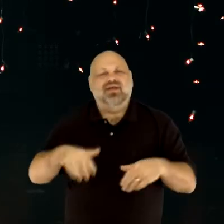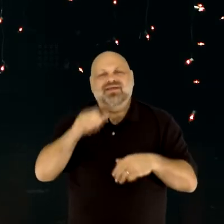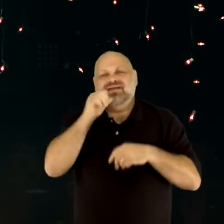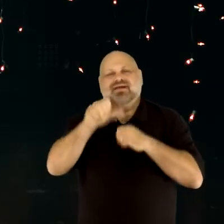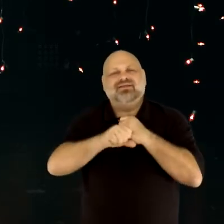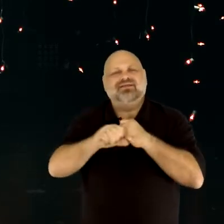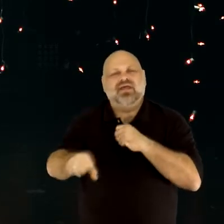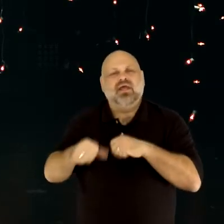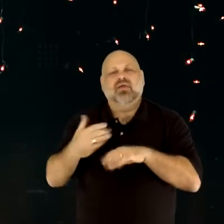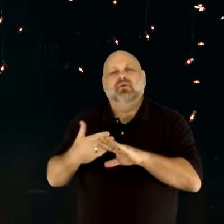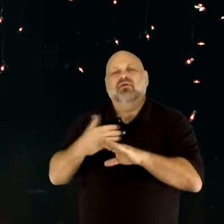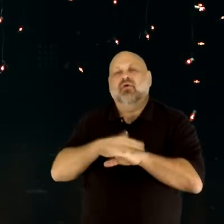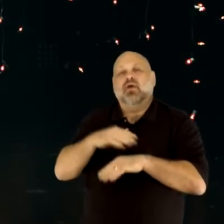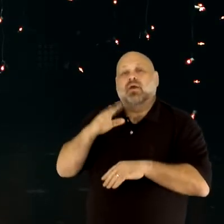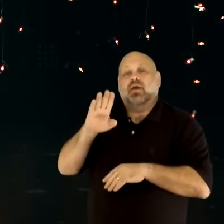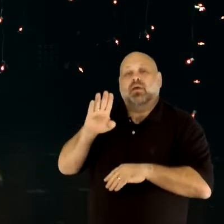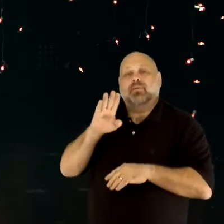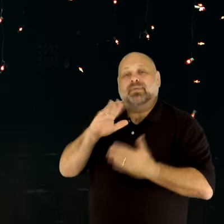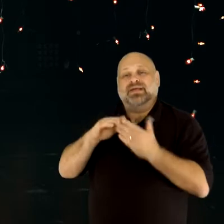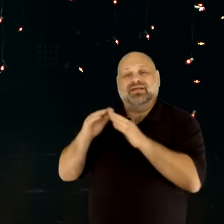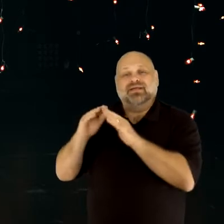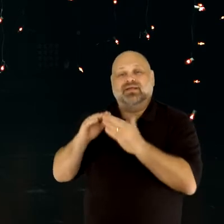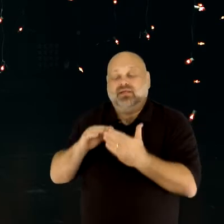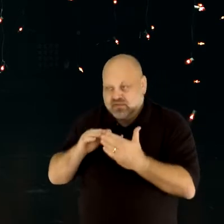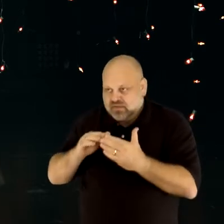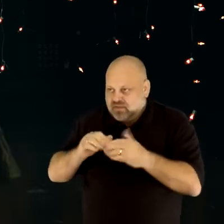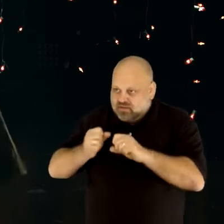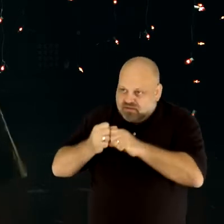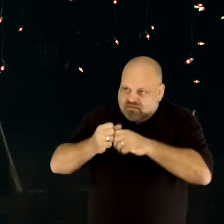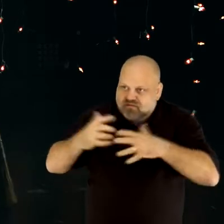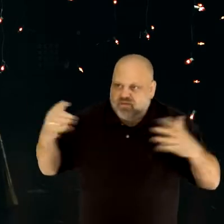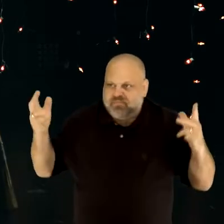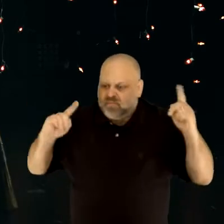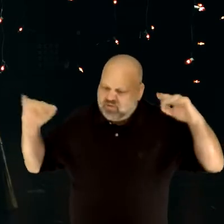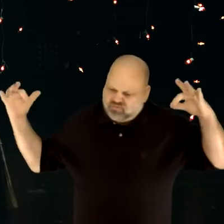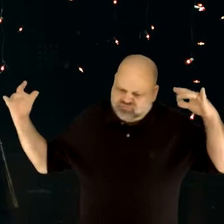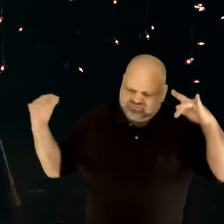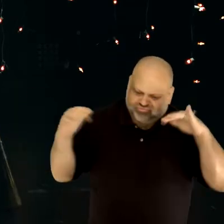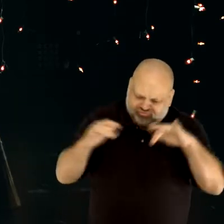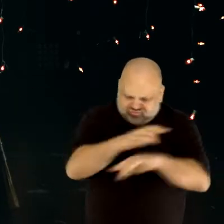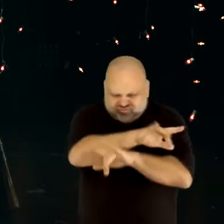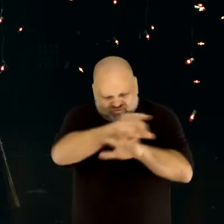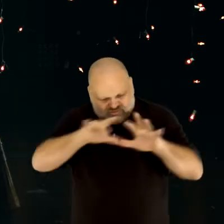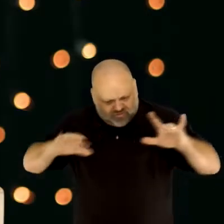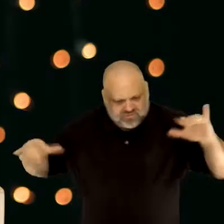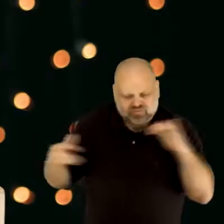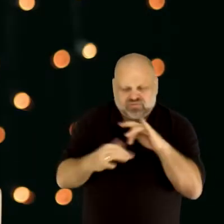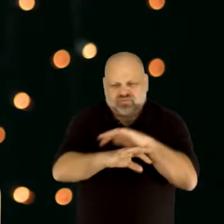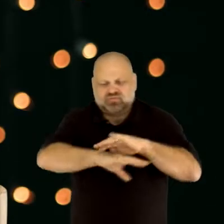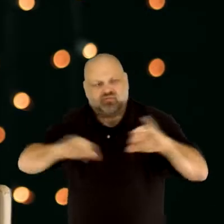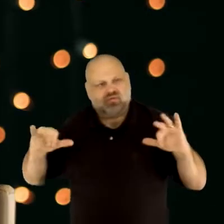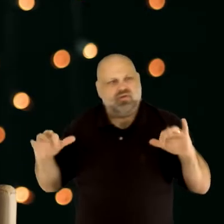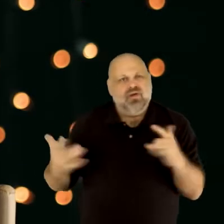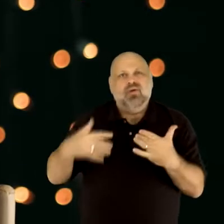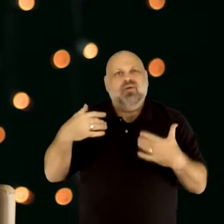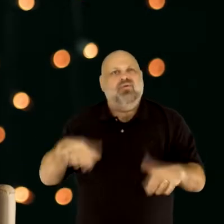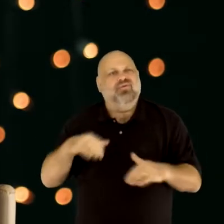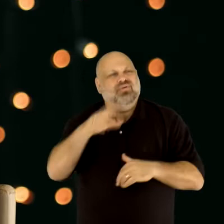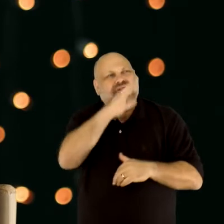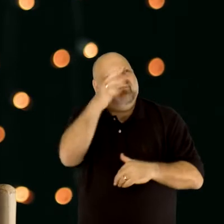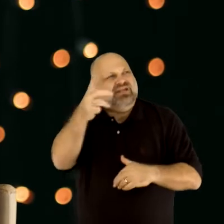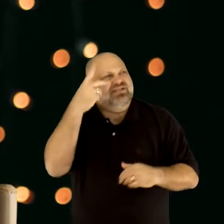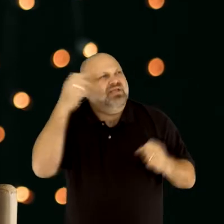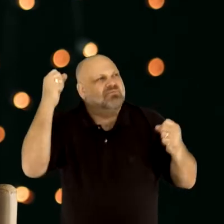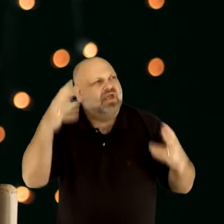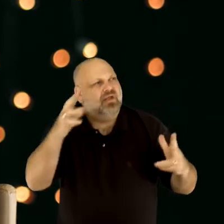before Bethlehem was busting at the seams. Oh, gosh, we'd never seen so many people. And where was I?